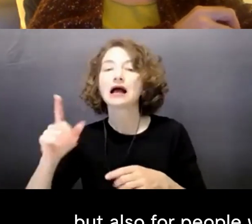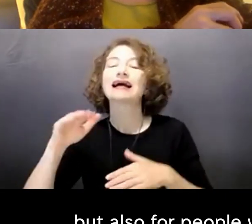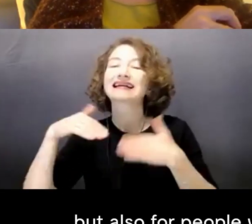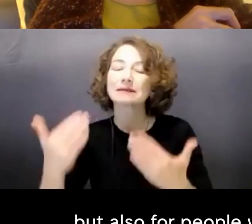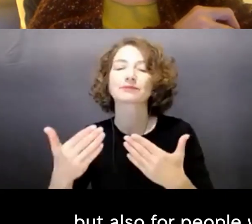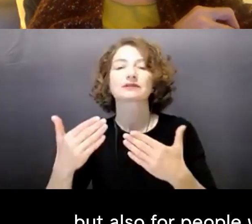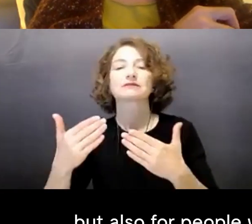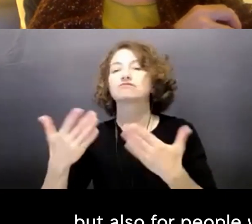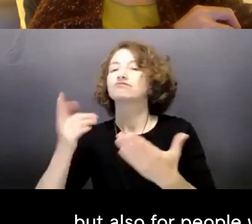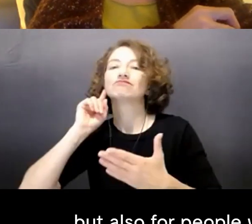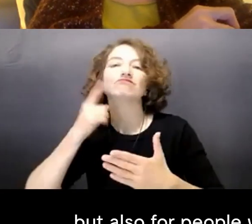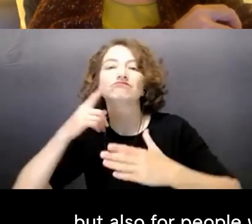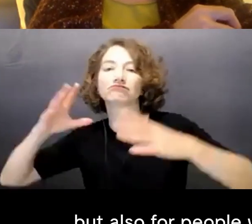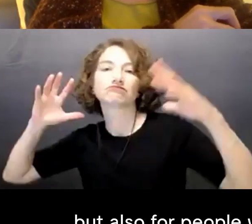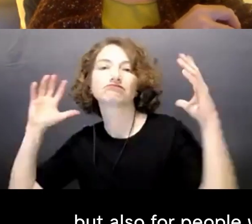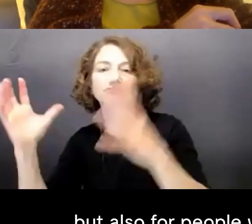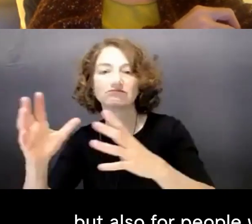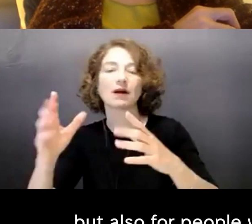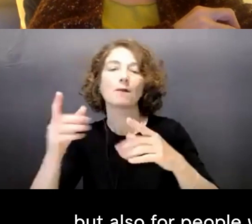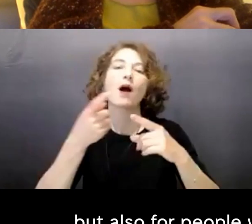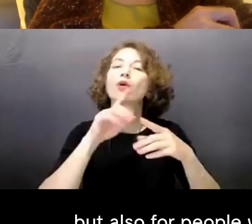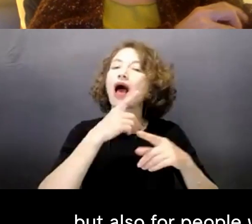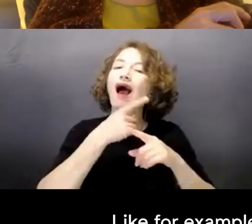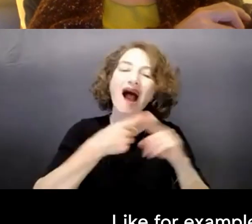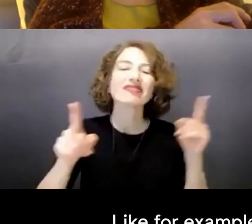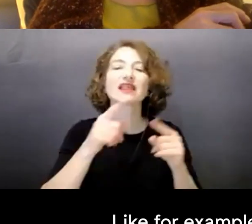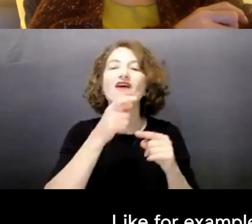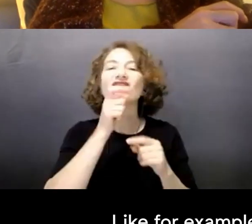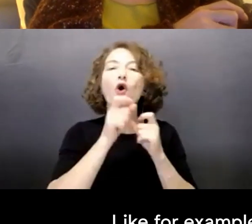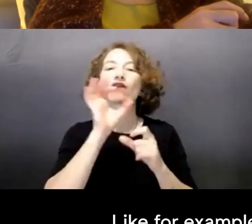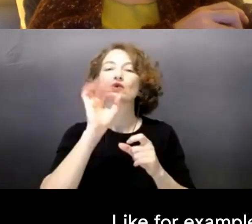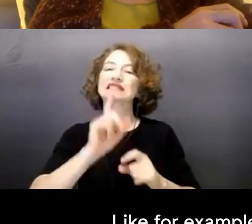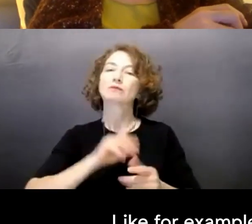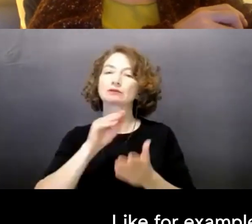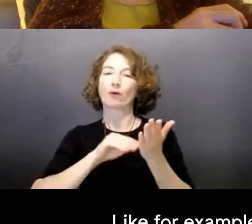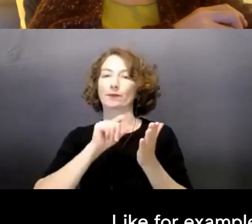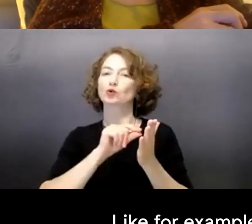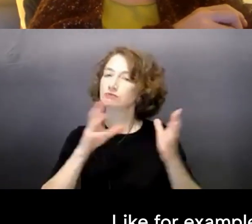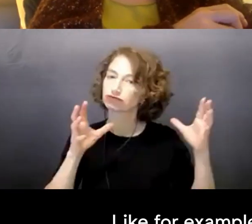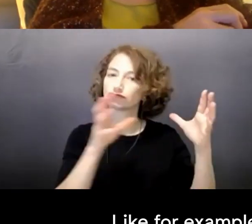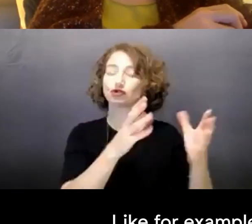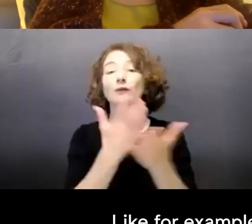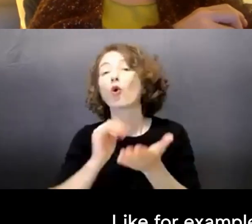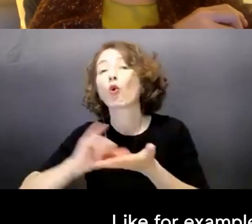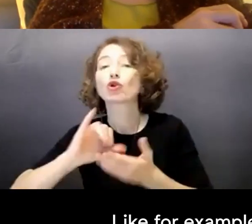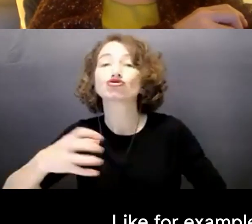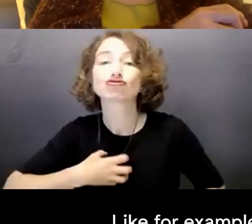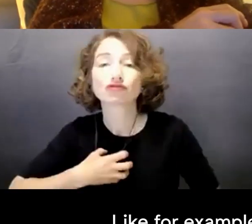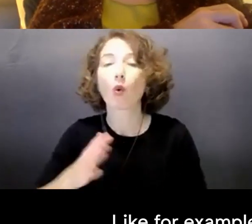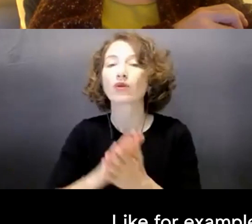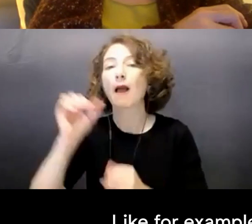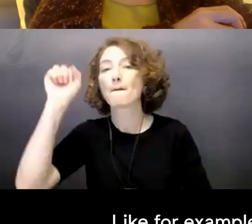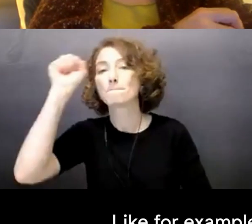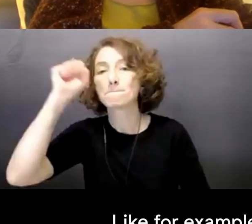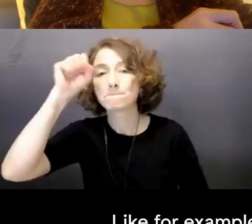for people who might use other words to describe themselves, like, for example, chronically ill or mad, and